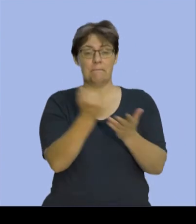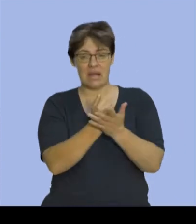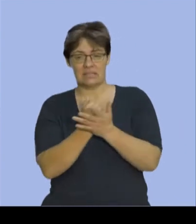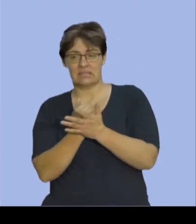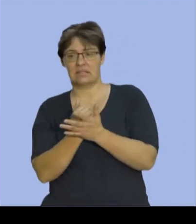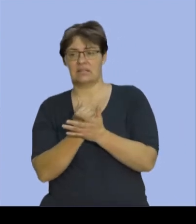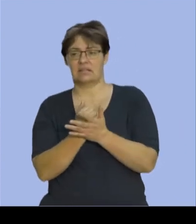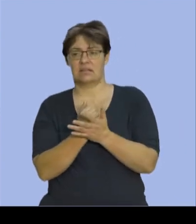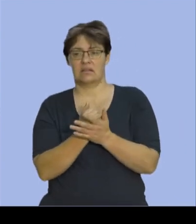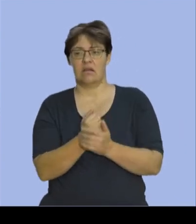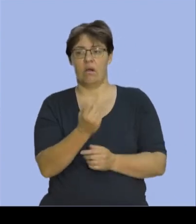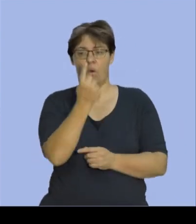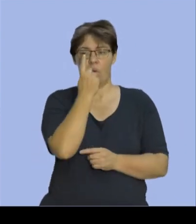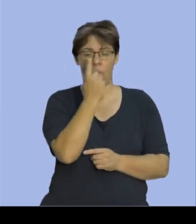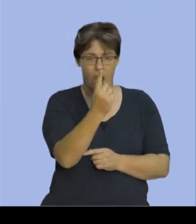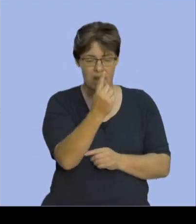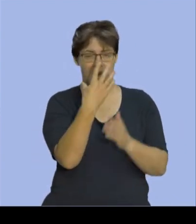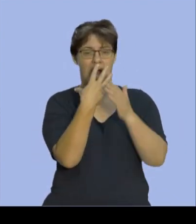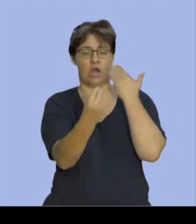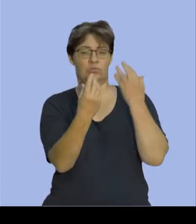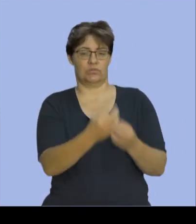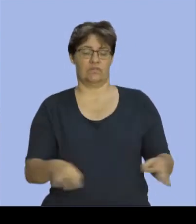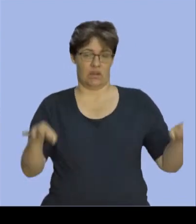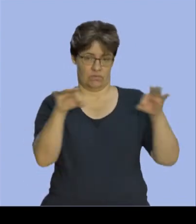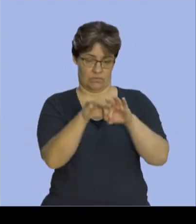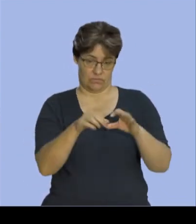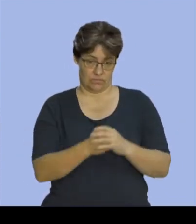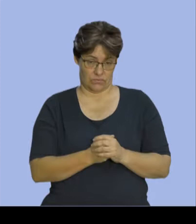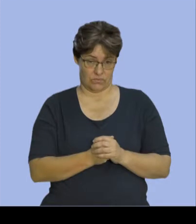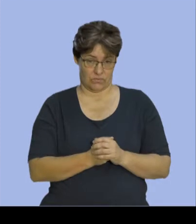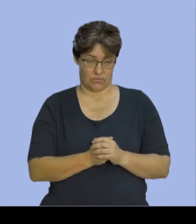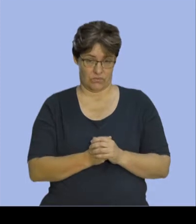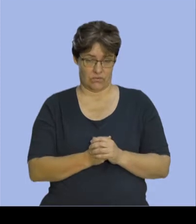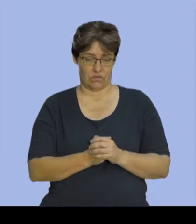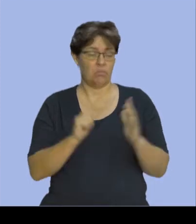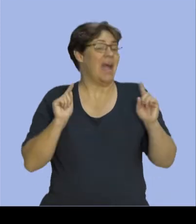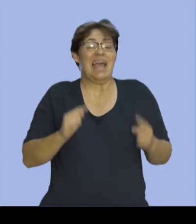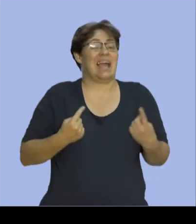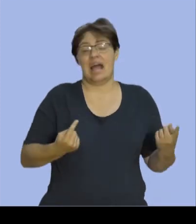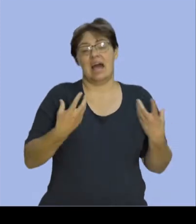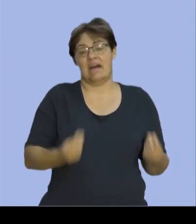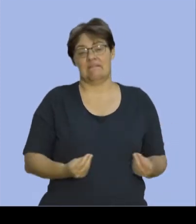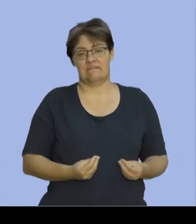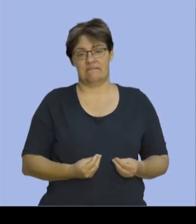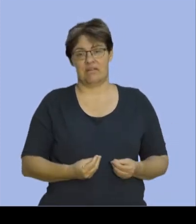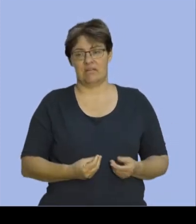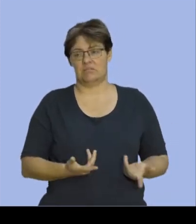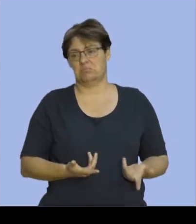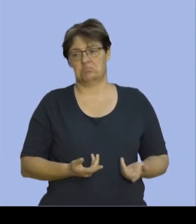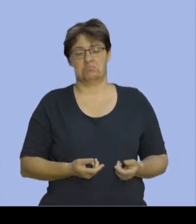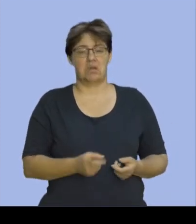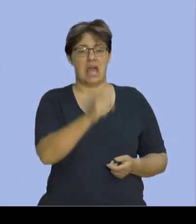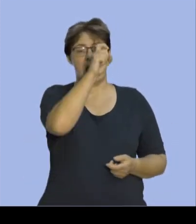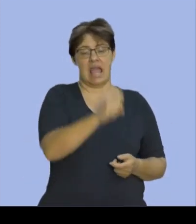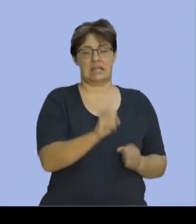to only one output value. So I cannot have input value maybe being